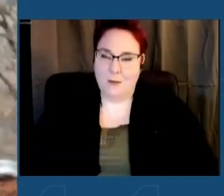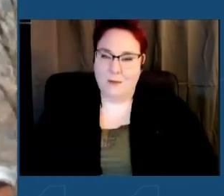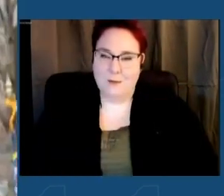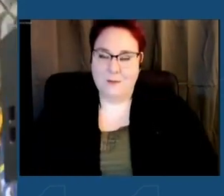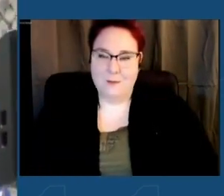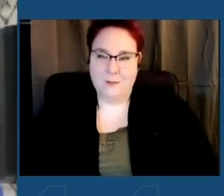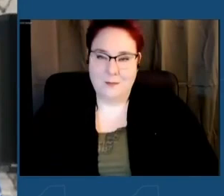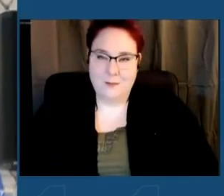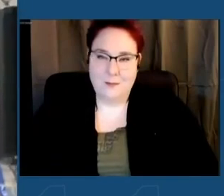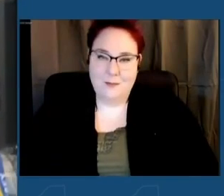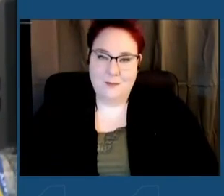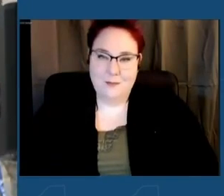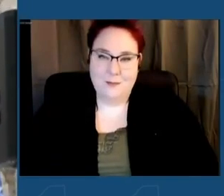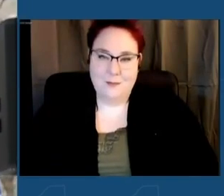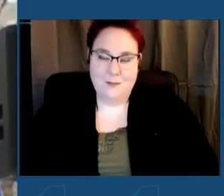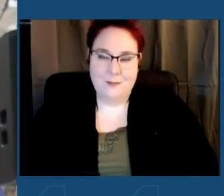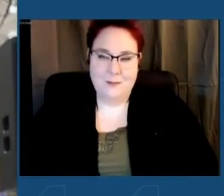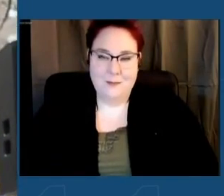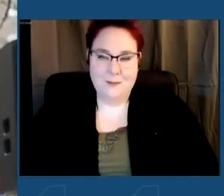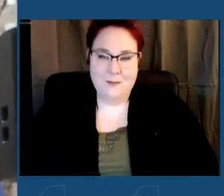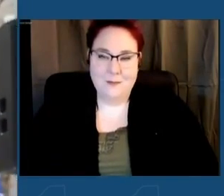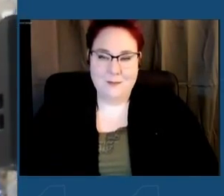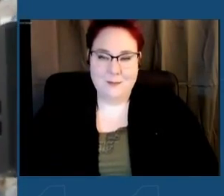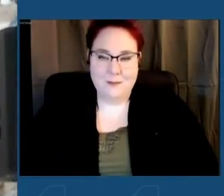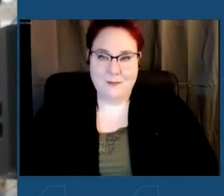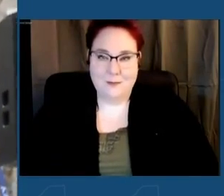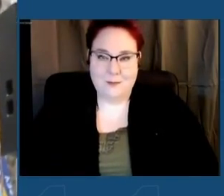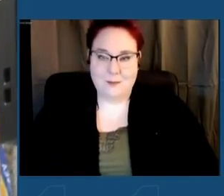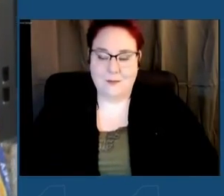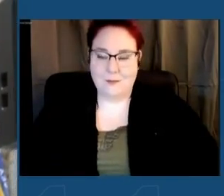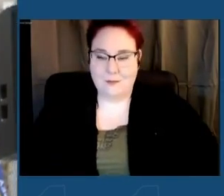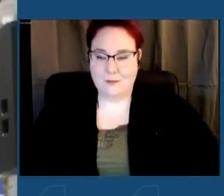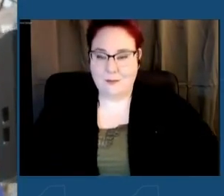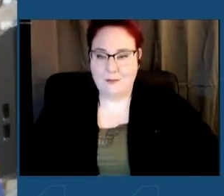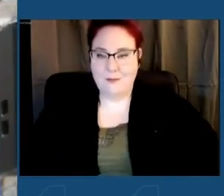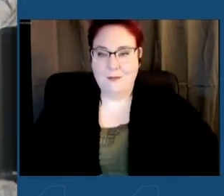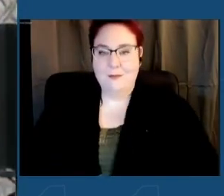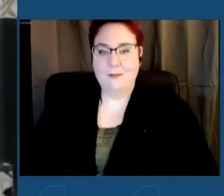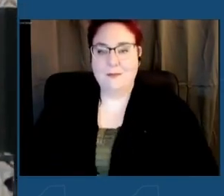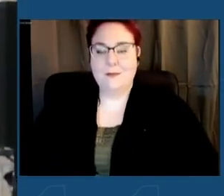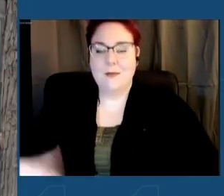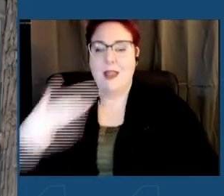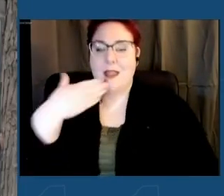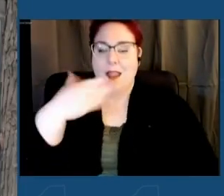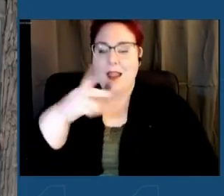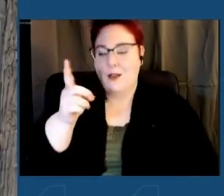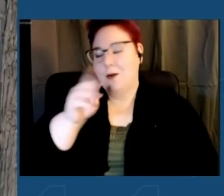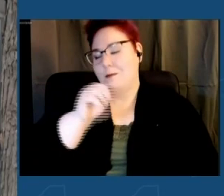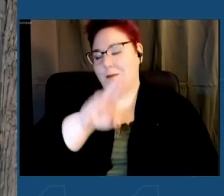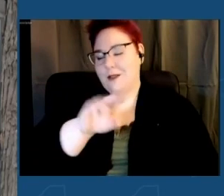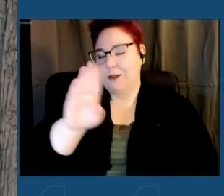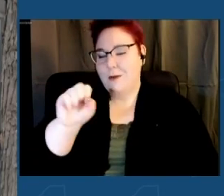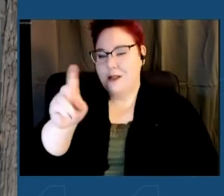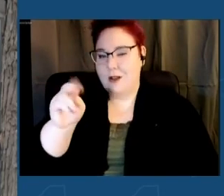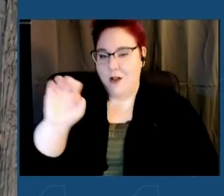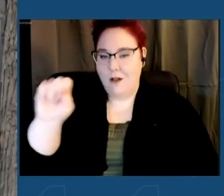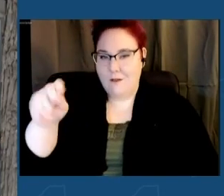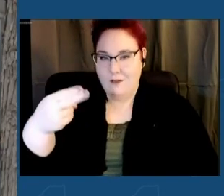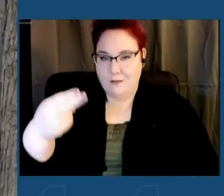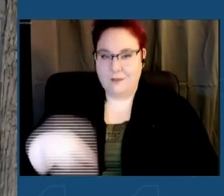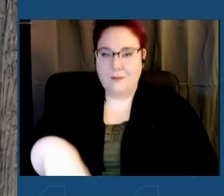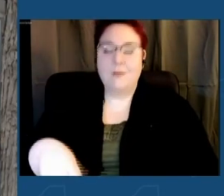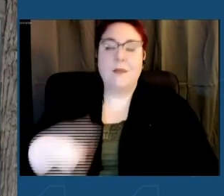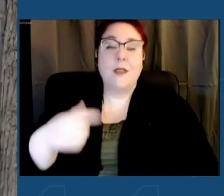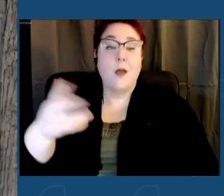Thank you, Mr. Brezanoff. I'd also like to thank